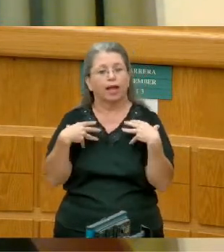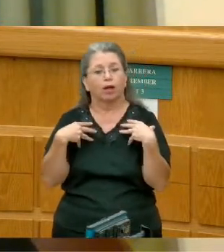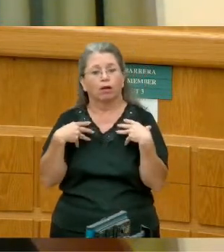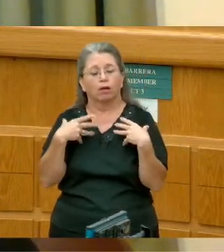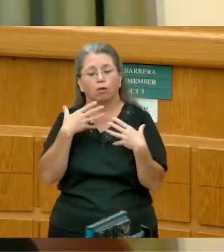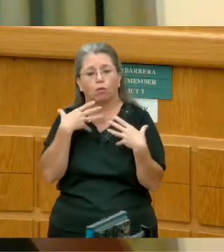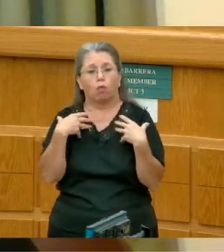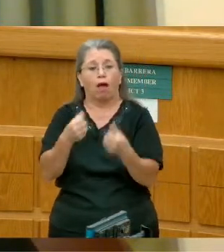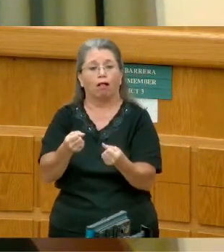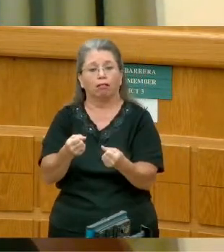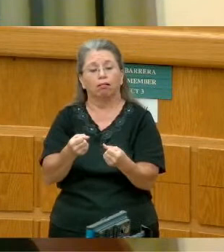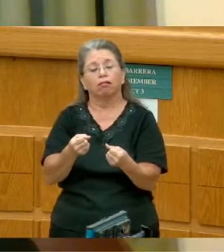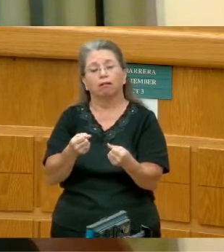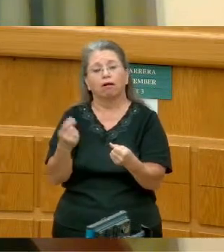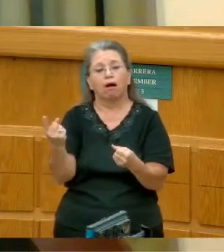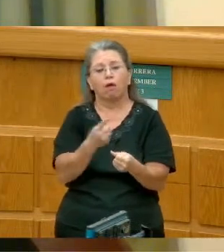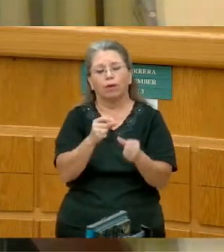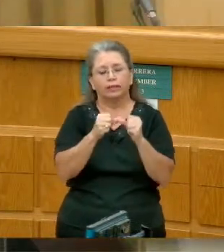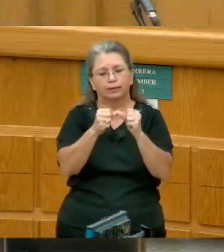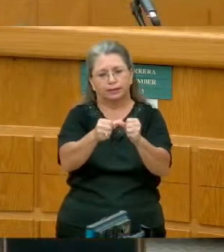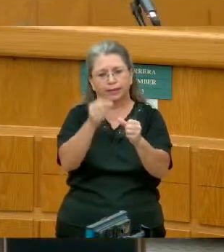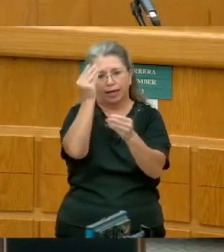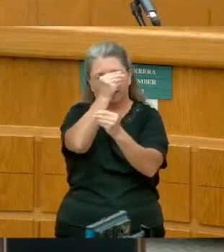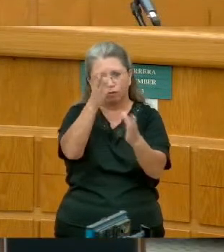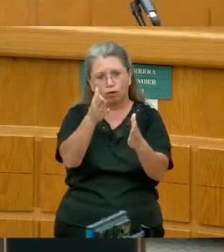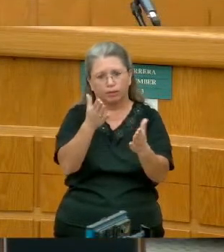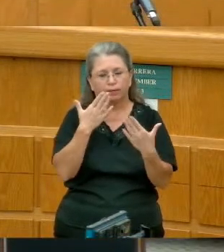always, stay informed. Thank you.